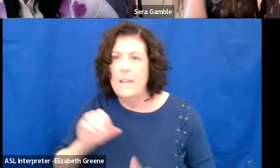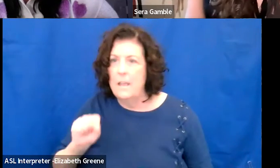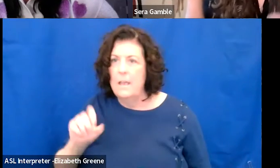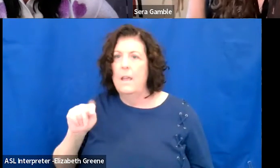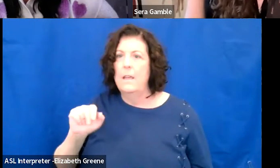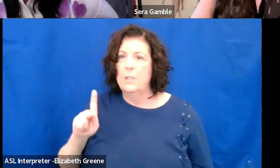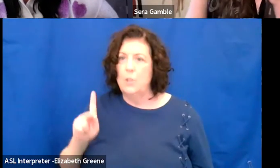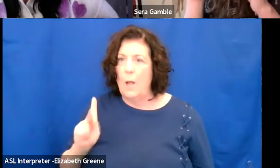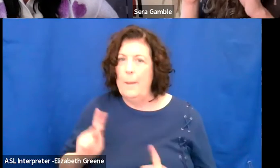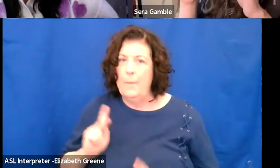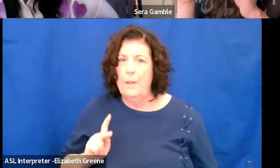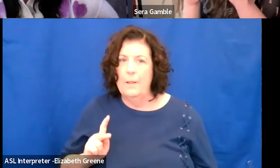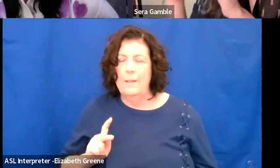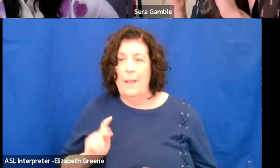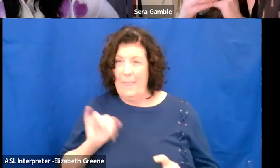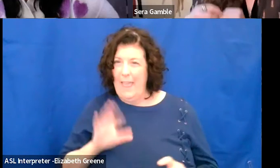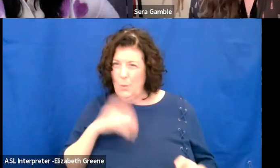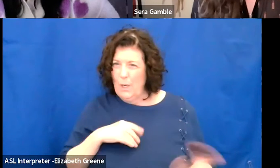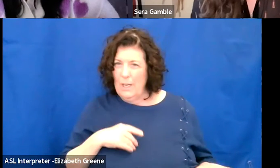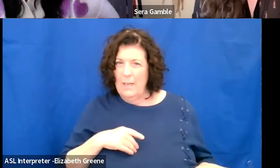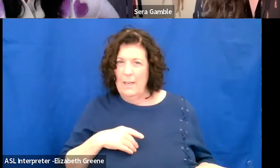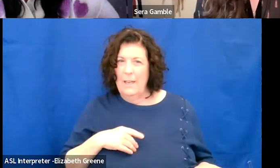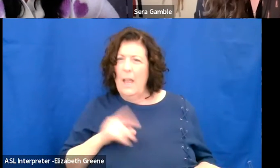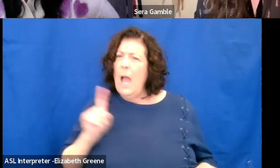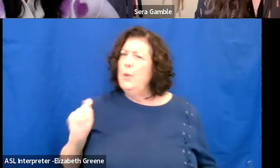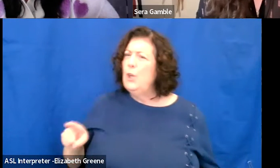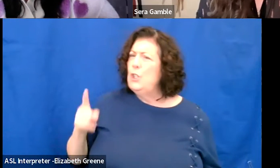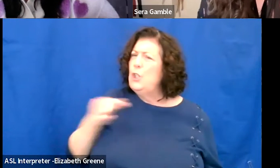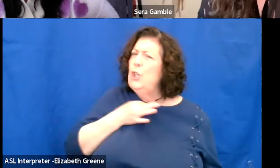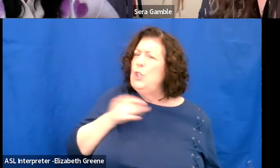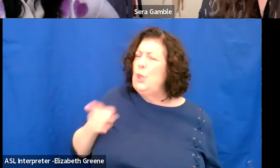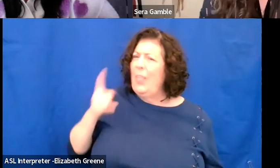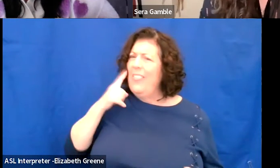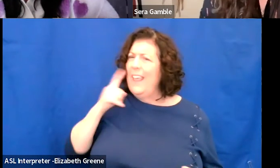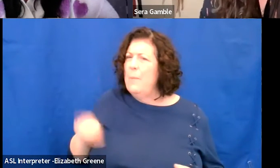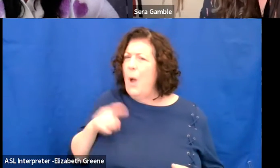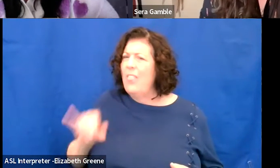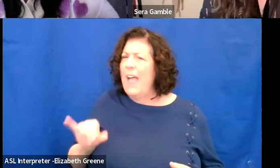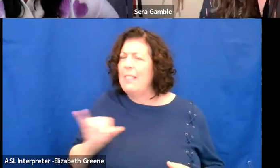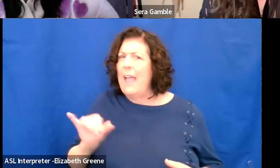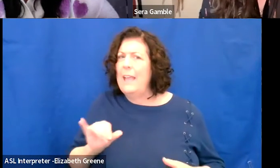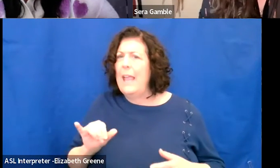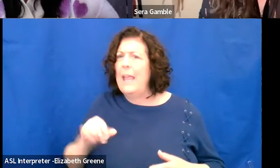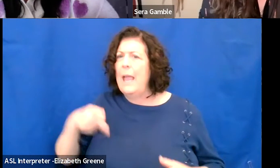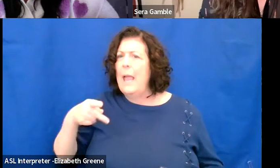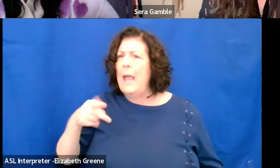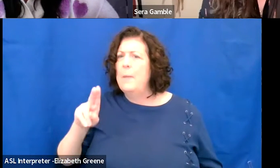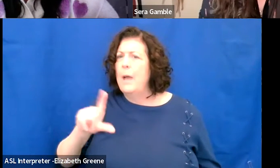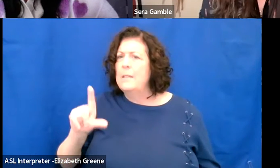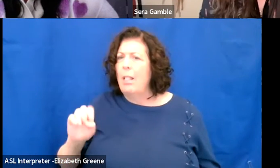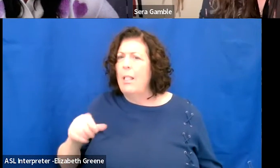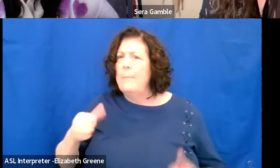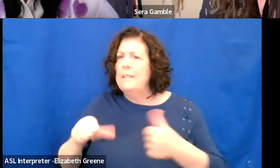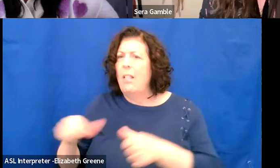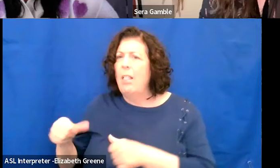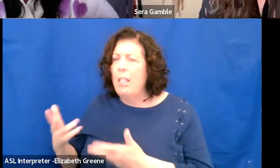I mean, do you think about that as sort of like a puzzle you're putting together when you— Yes, I think that, I mean, the thing that that I think should